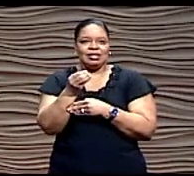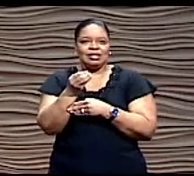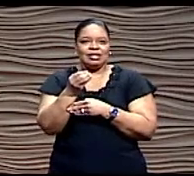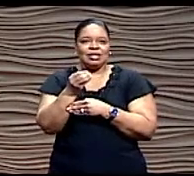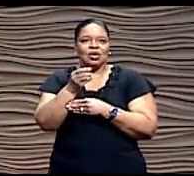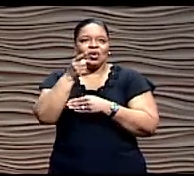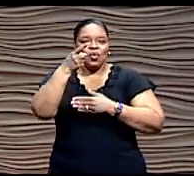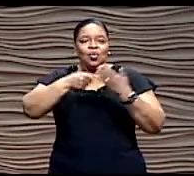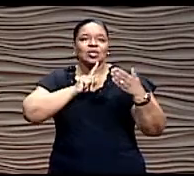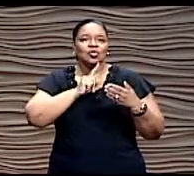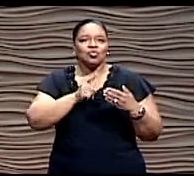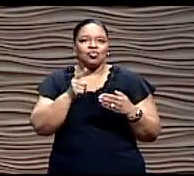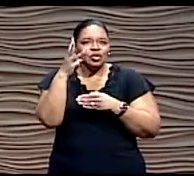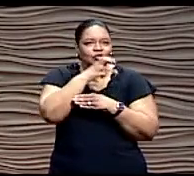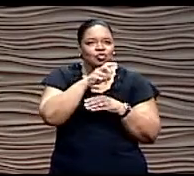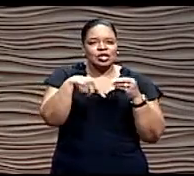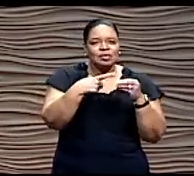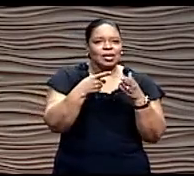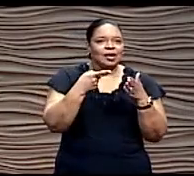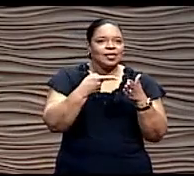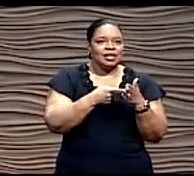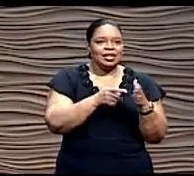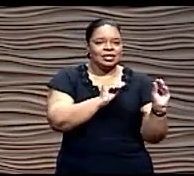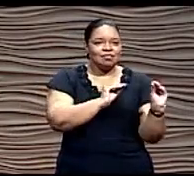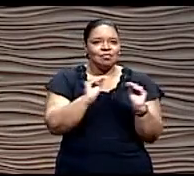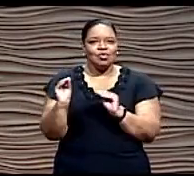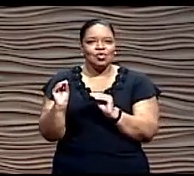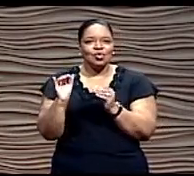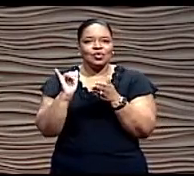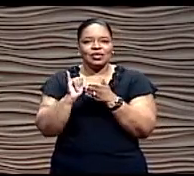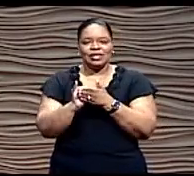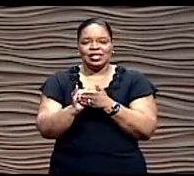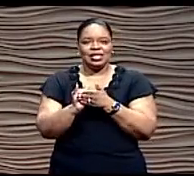And what's strange about this relocation is that